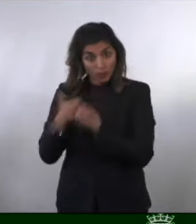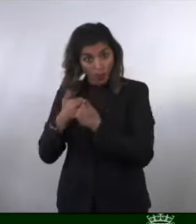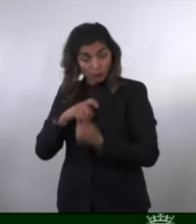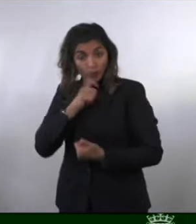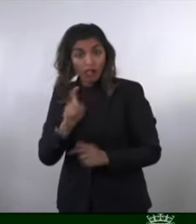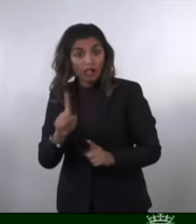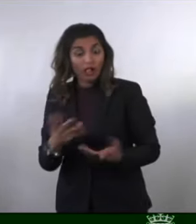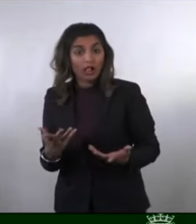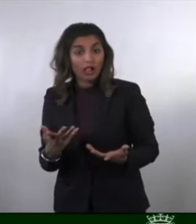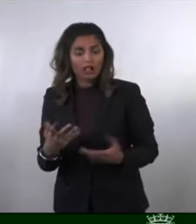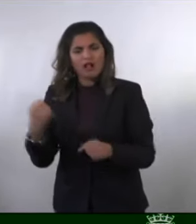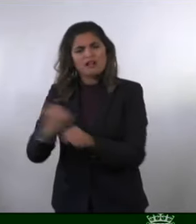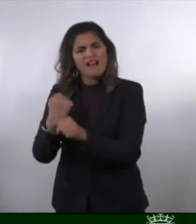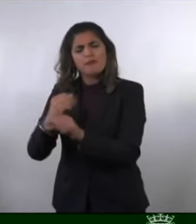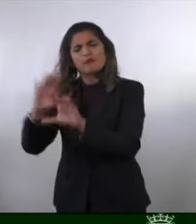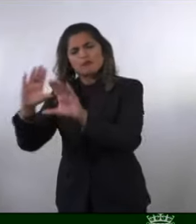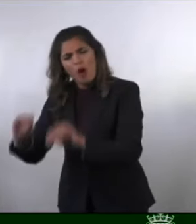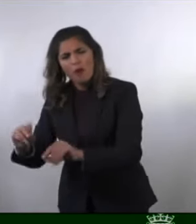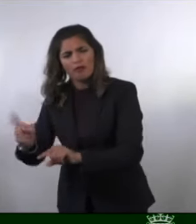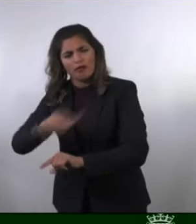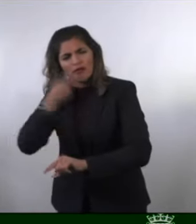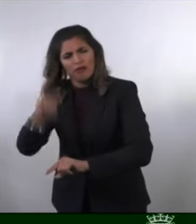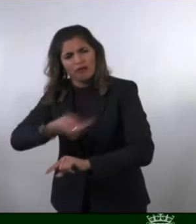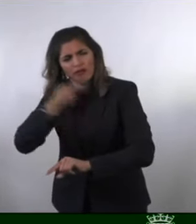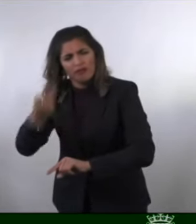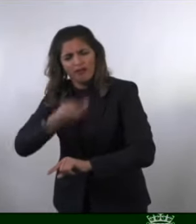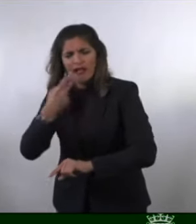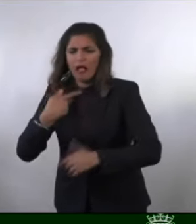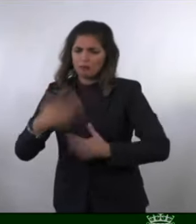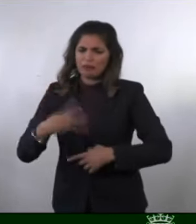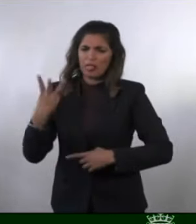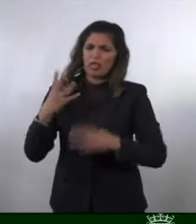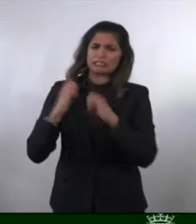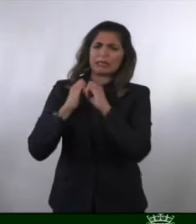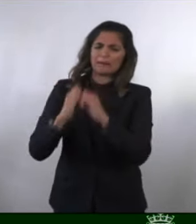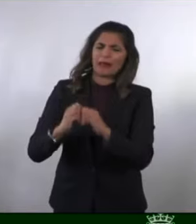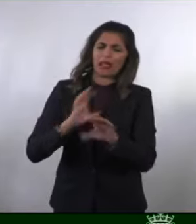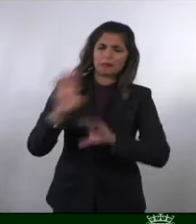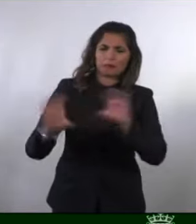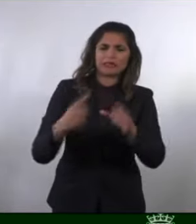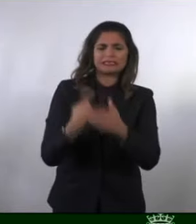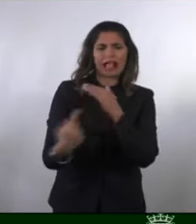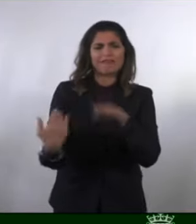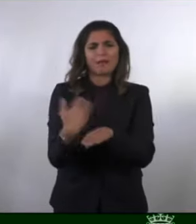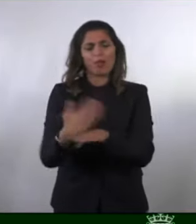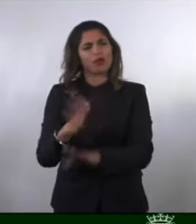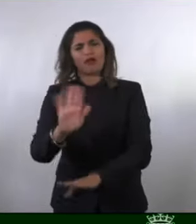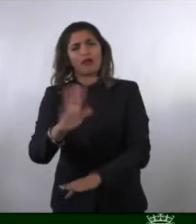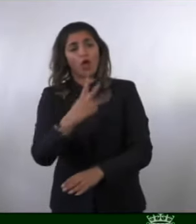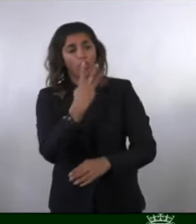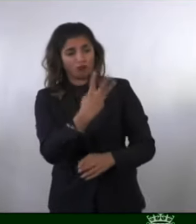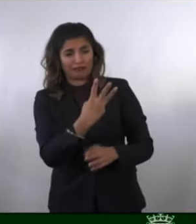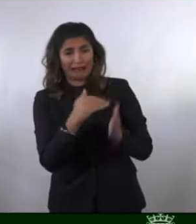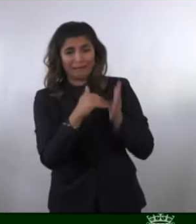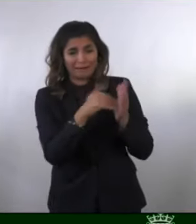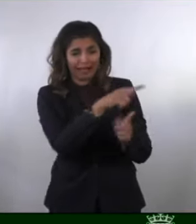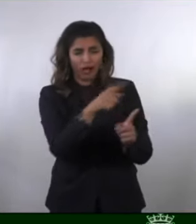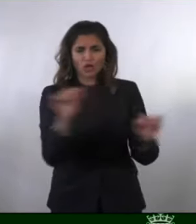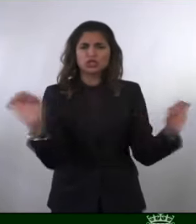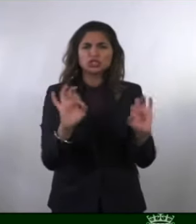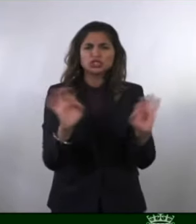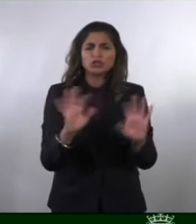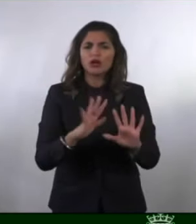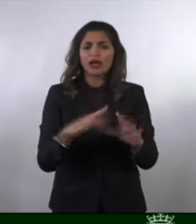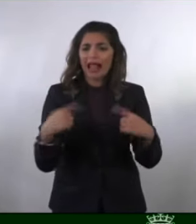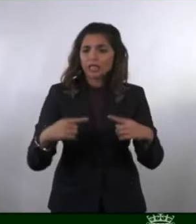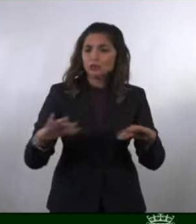stop repeating that they've given £13 billion for the self-employed when 3 million of them have been unfairly deemed to be ineligible? It's not